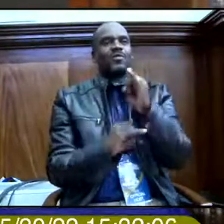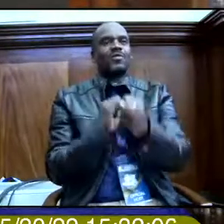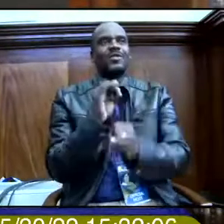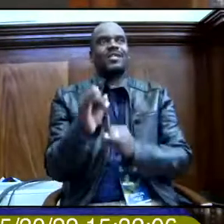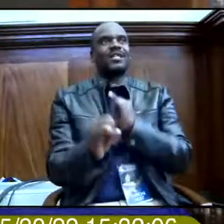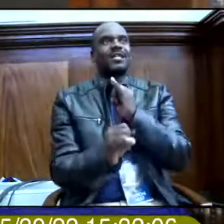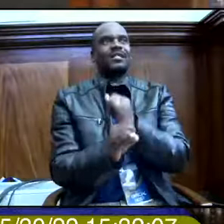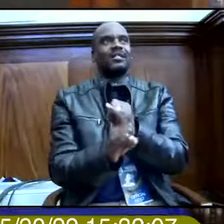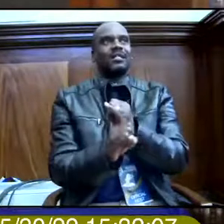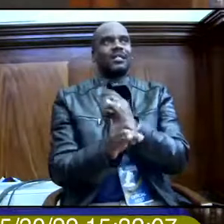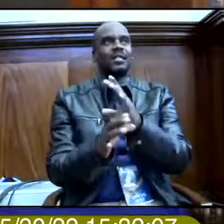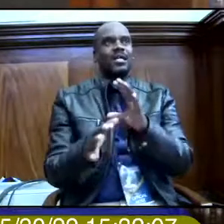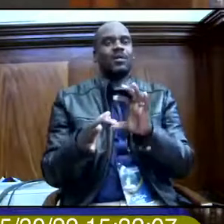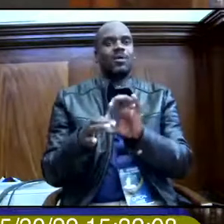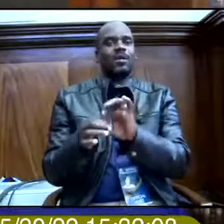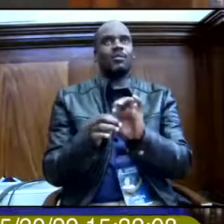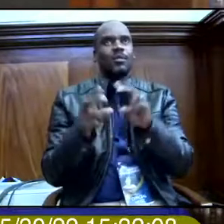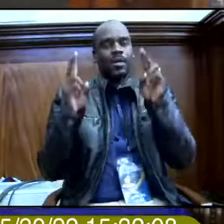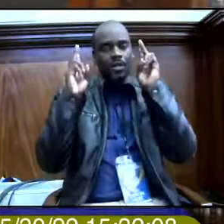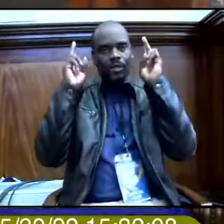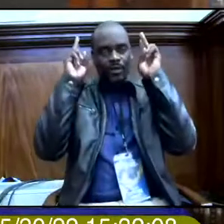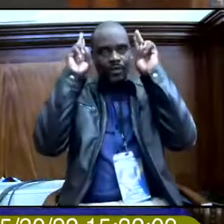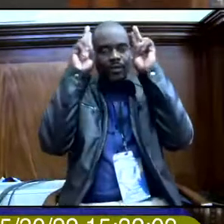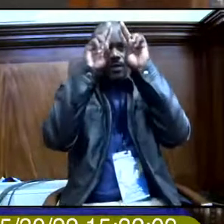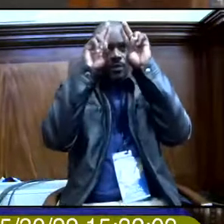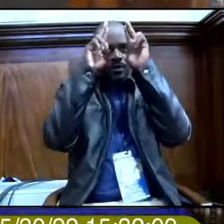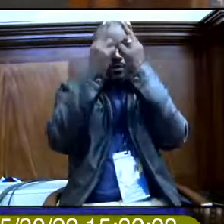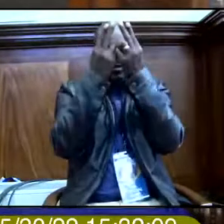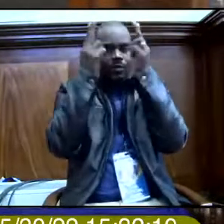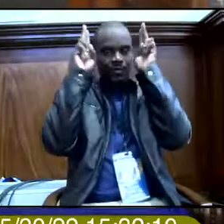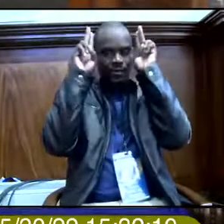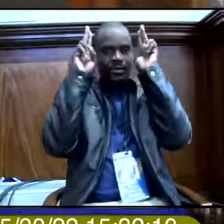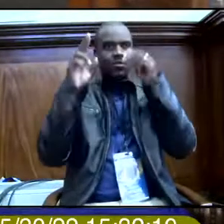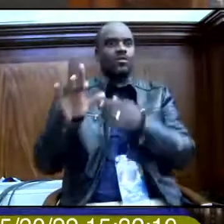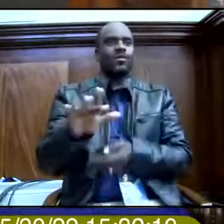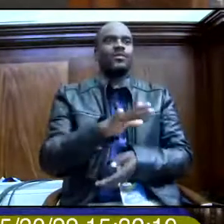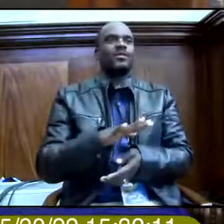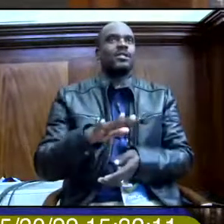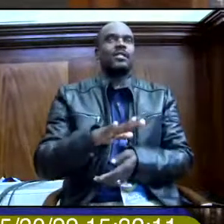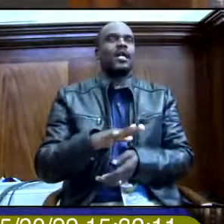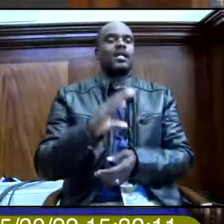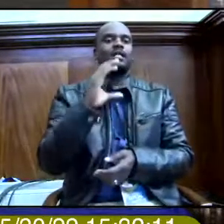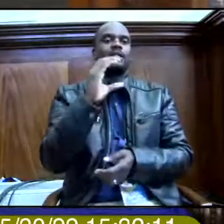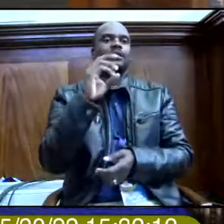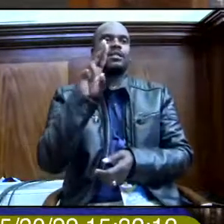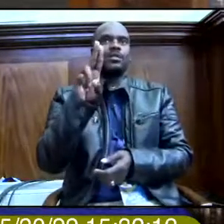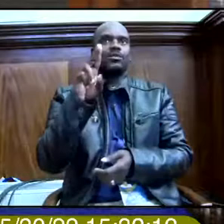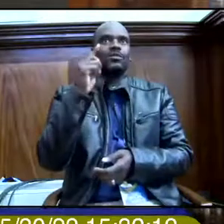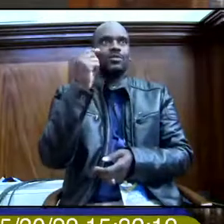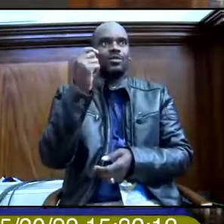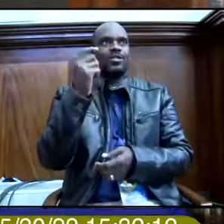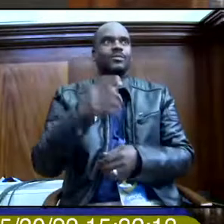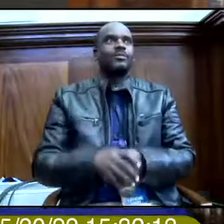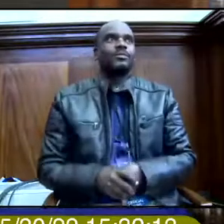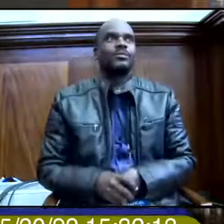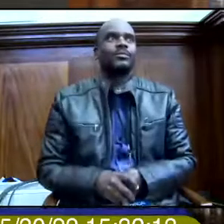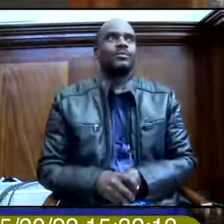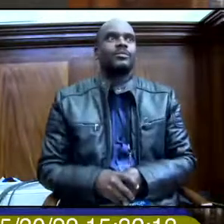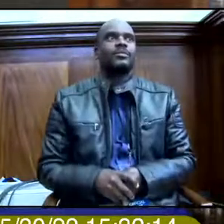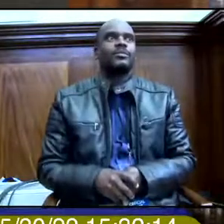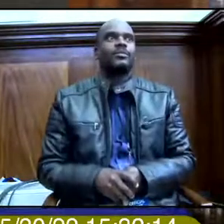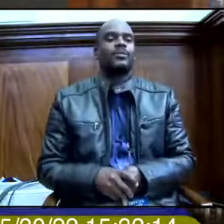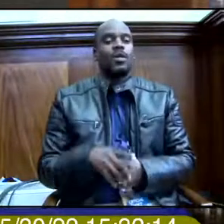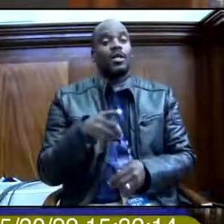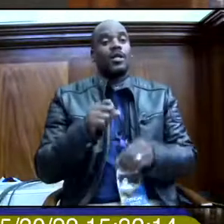and conducted by the university of johannesburg center for com competition regulation and economic development they have